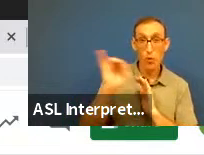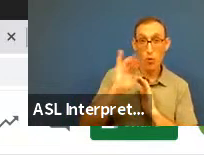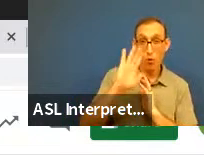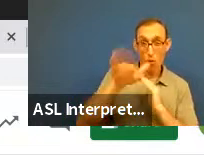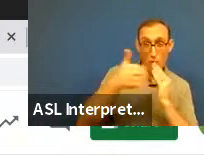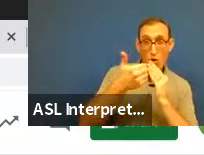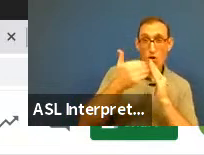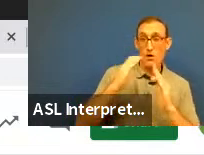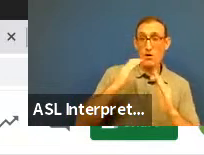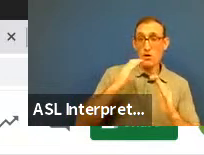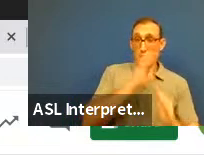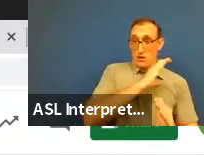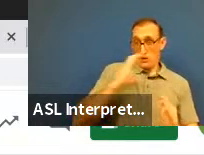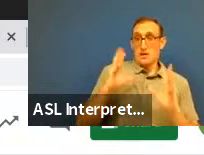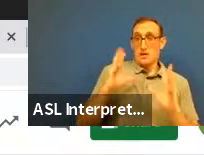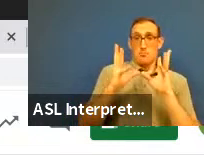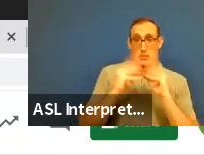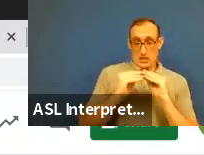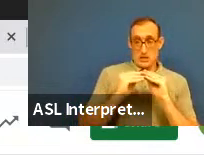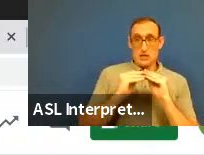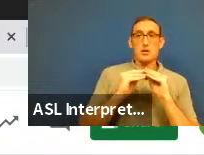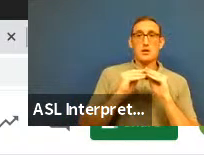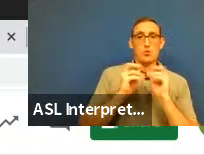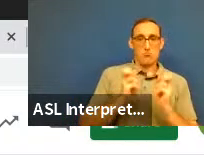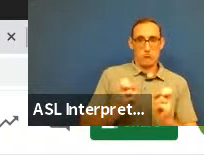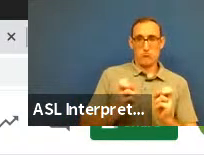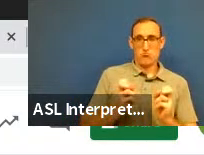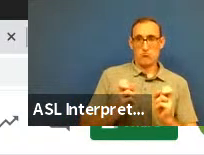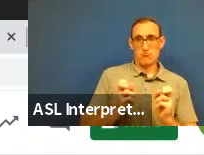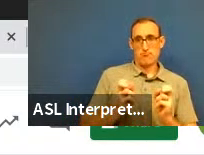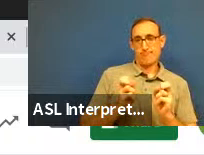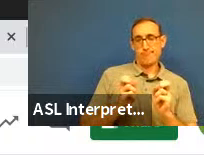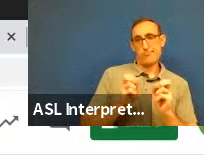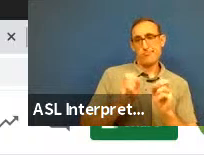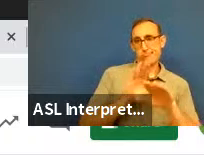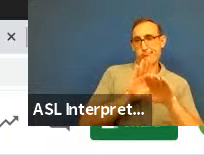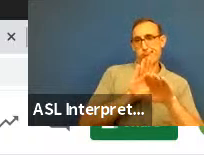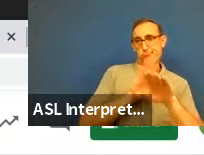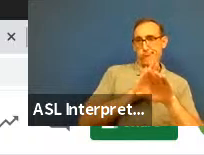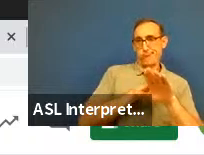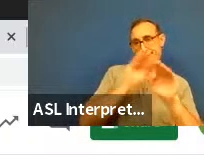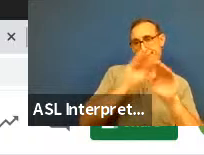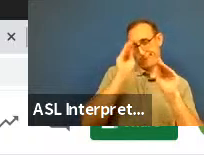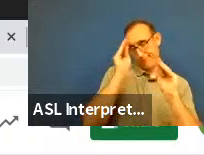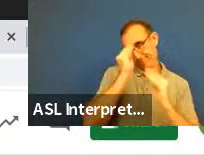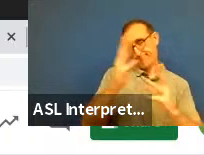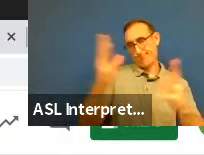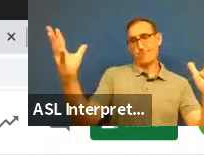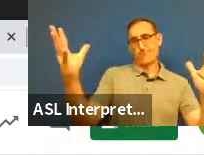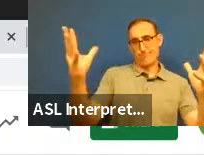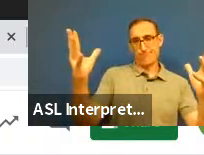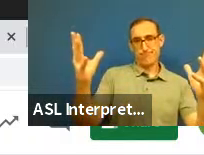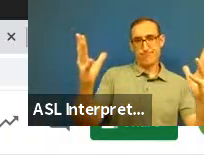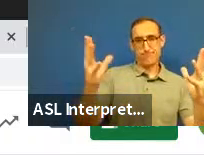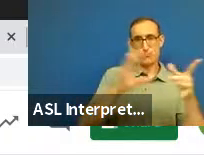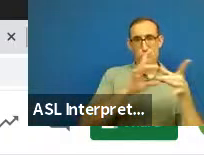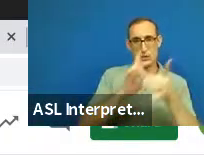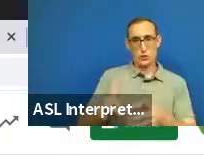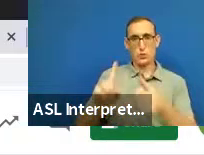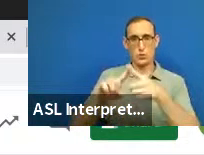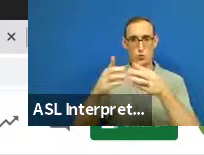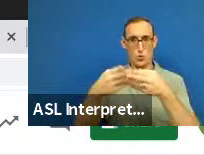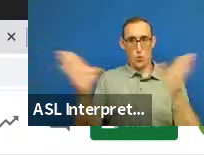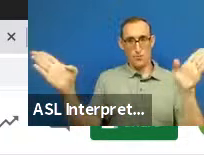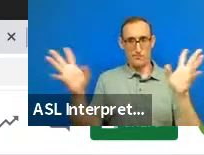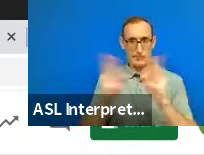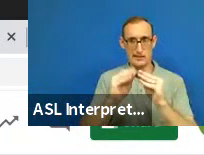meetings. That's generally our practice as it relates to the Open Meeting Act. I wanted to turn